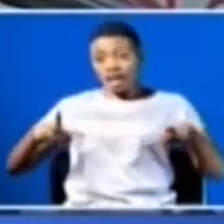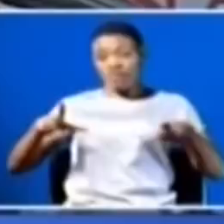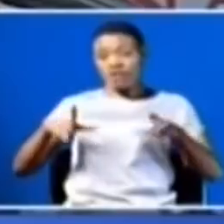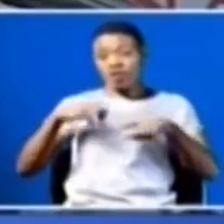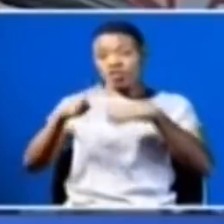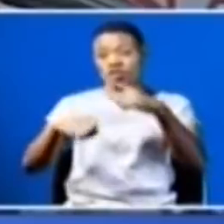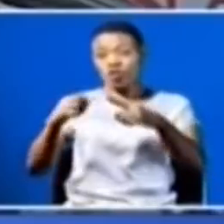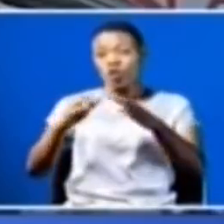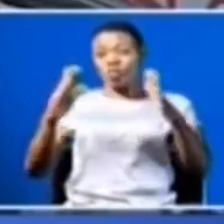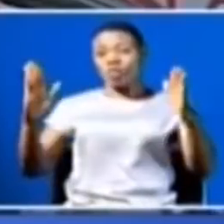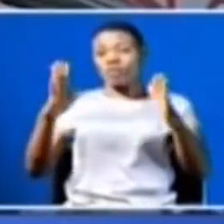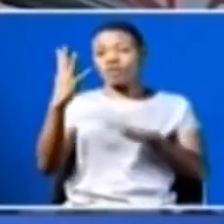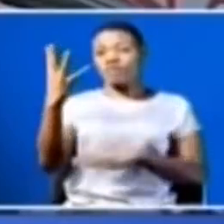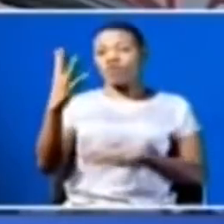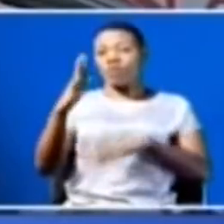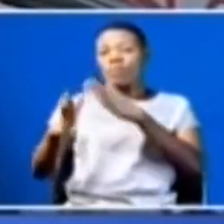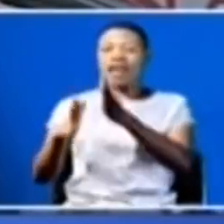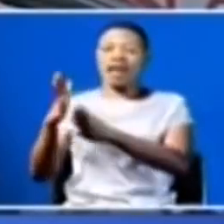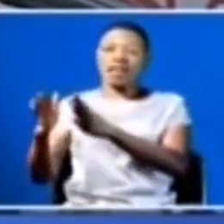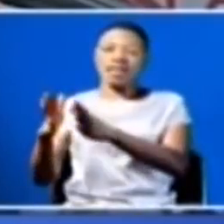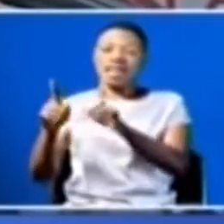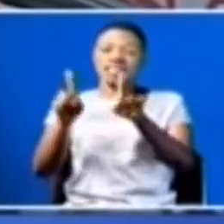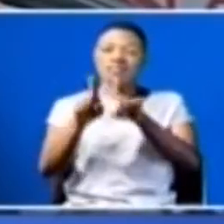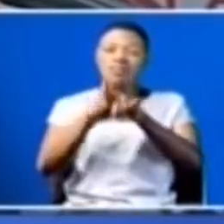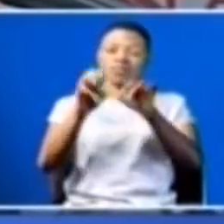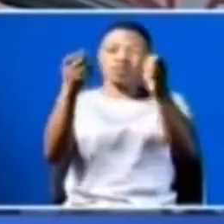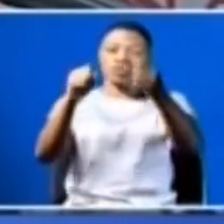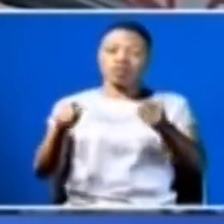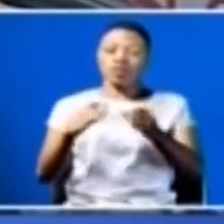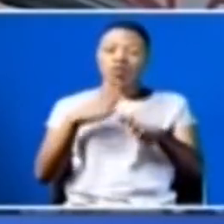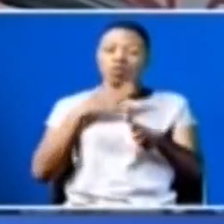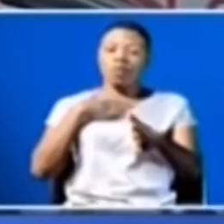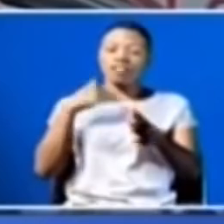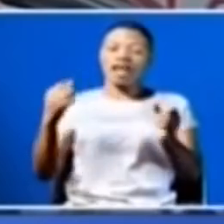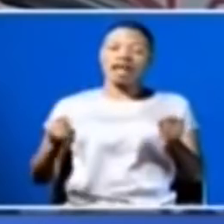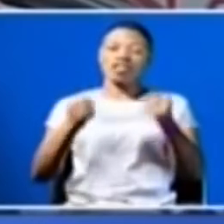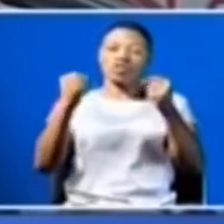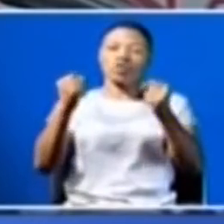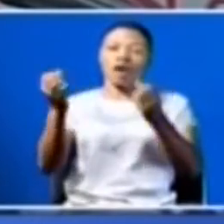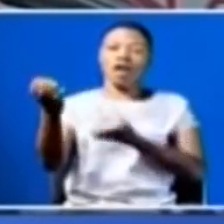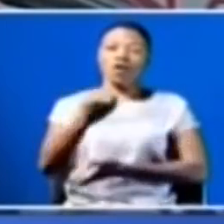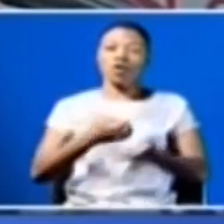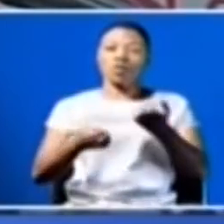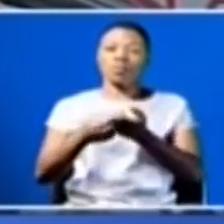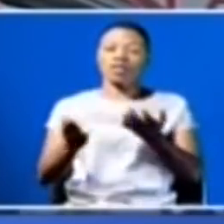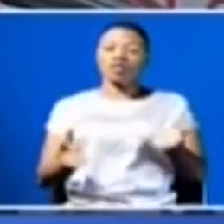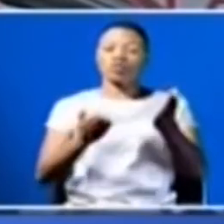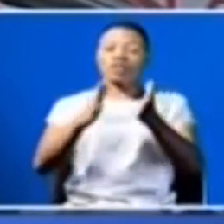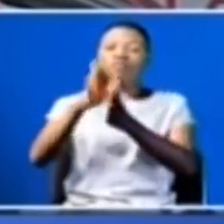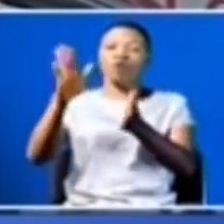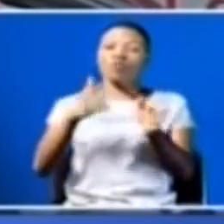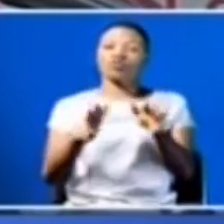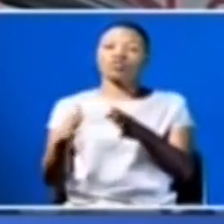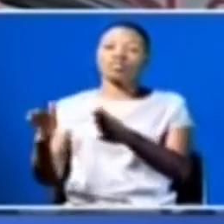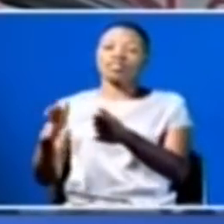theme resonates with our strategies towards a stronger economy that will generate more employment opportunities and provide